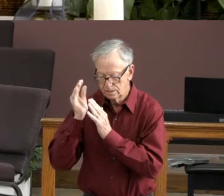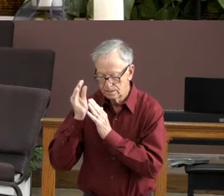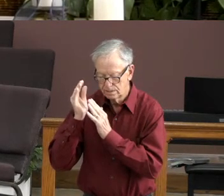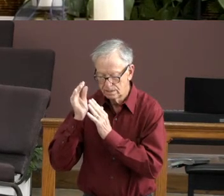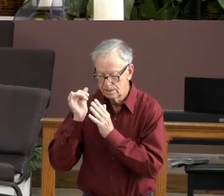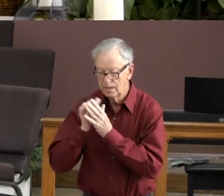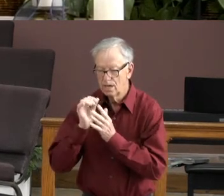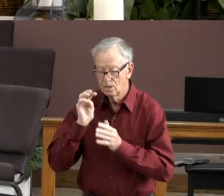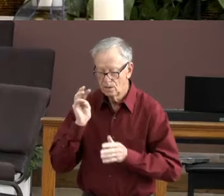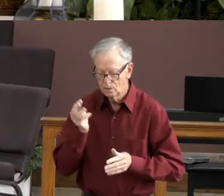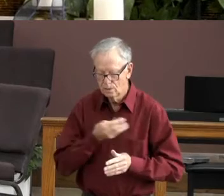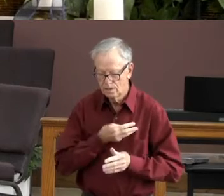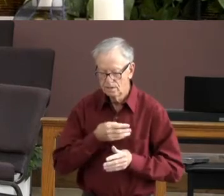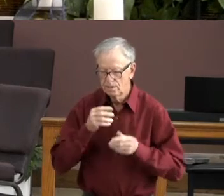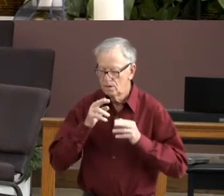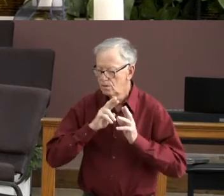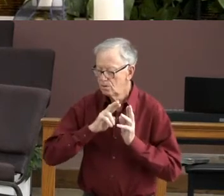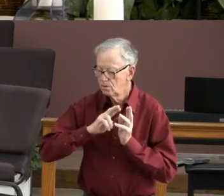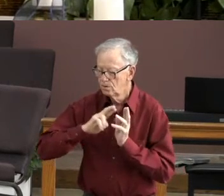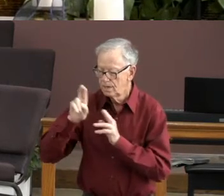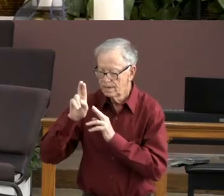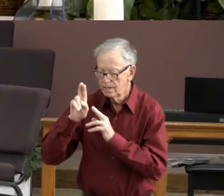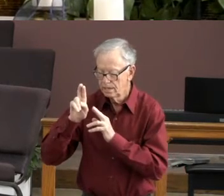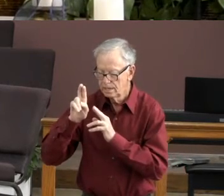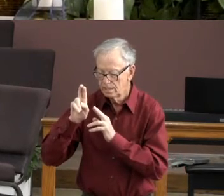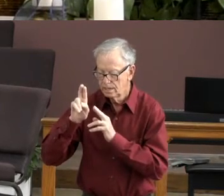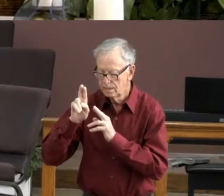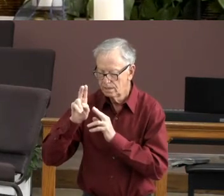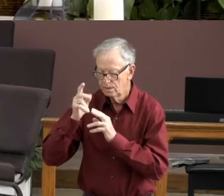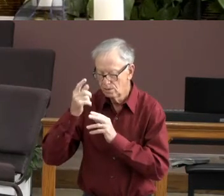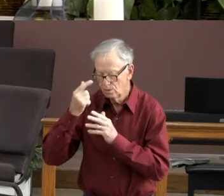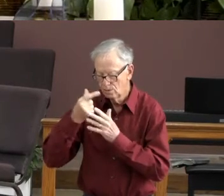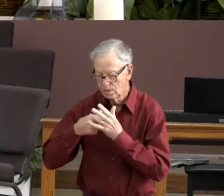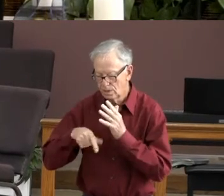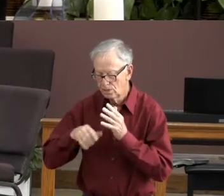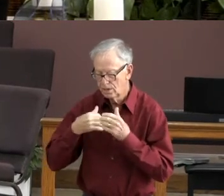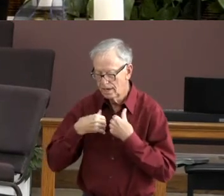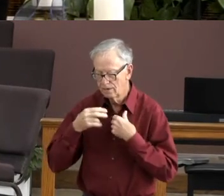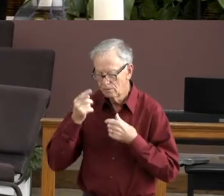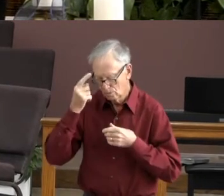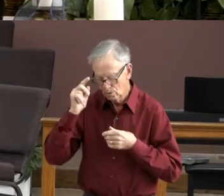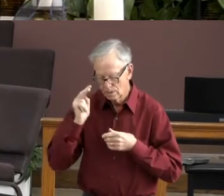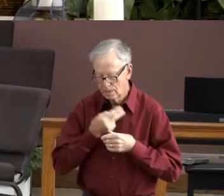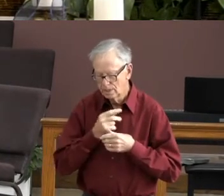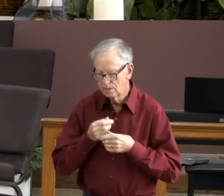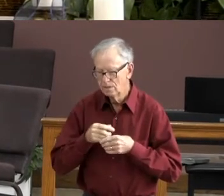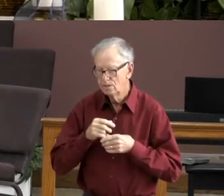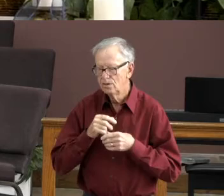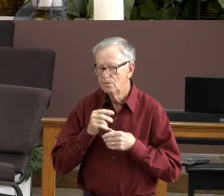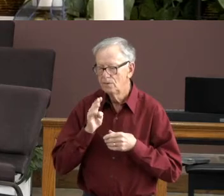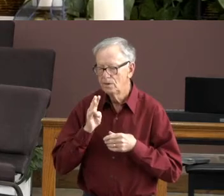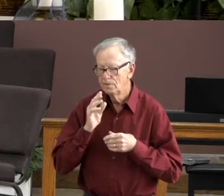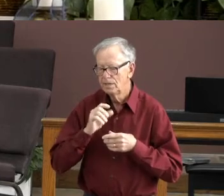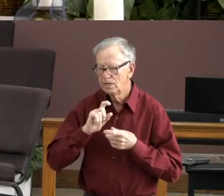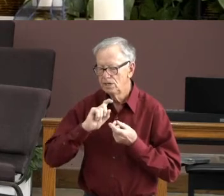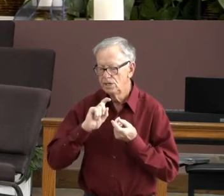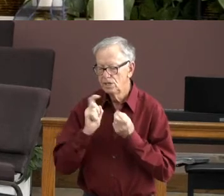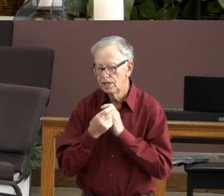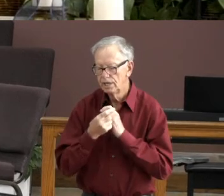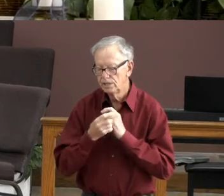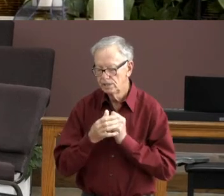and that we would be ready for what you have for us, that we would be